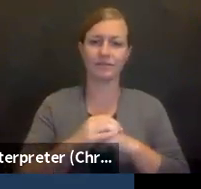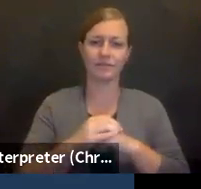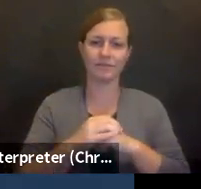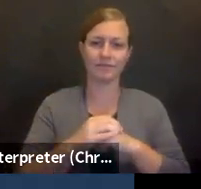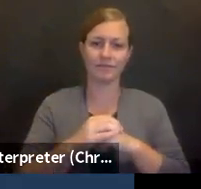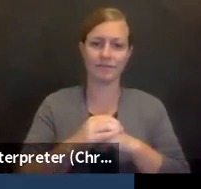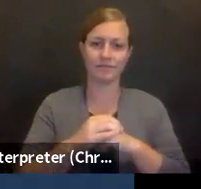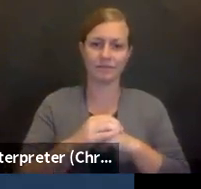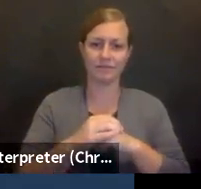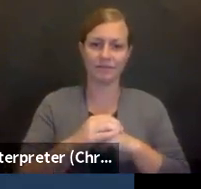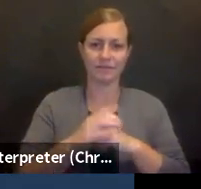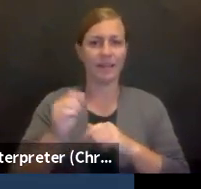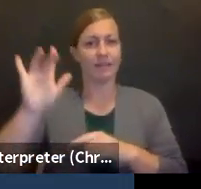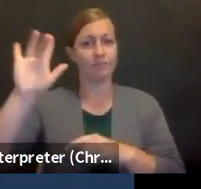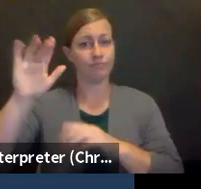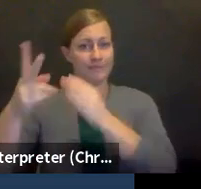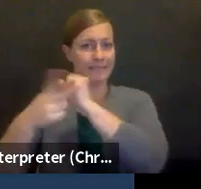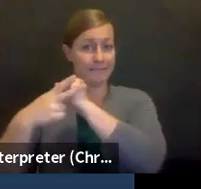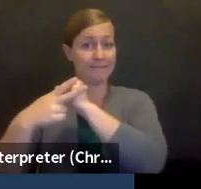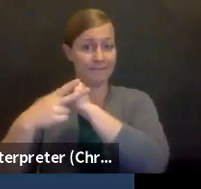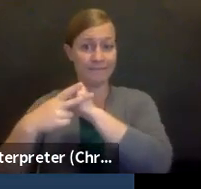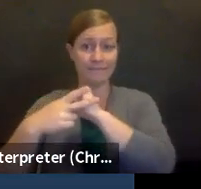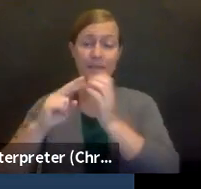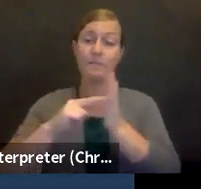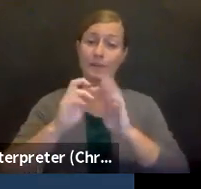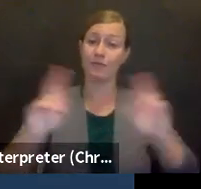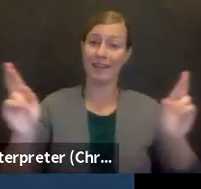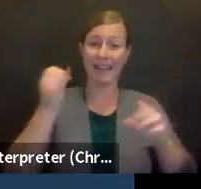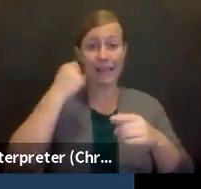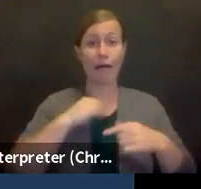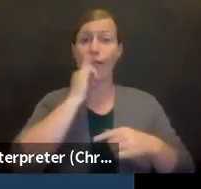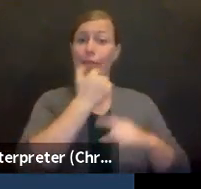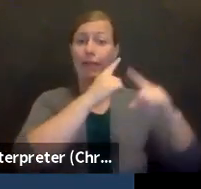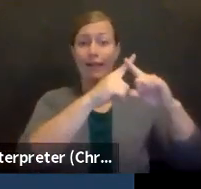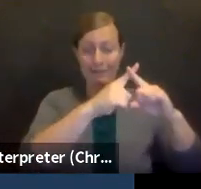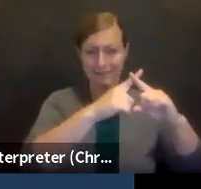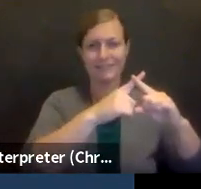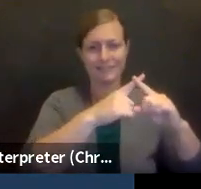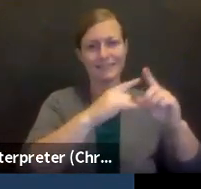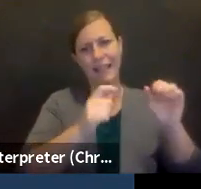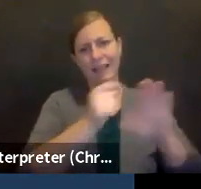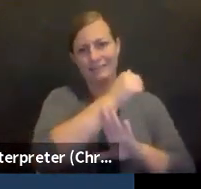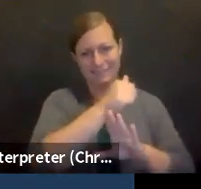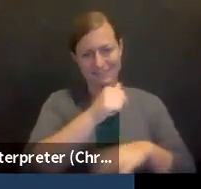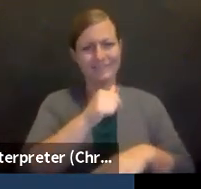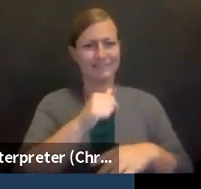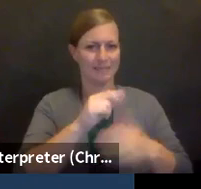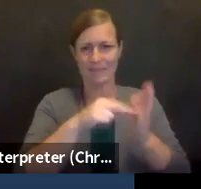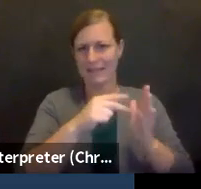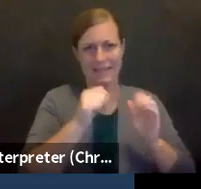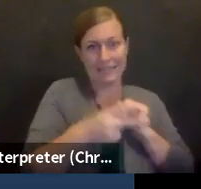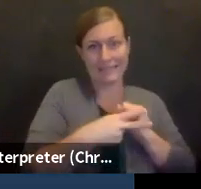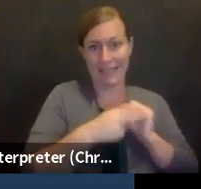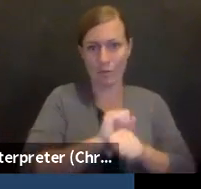And I could push save. Now it's ready. If I did this wrong, I could X out. Don't X out, it will not save your work. So